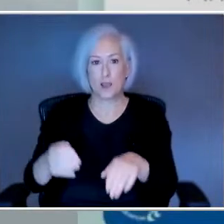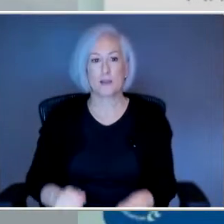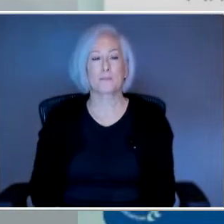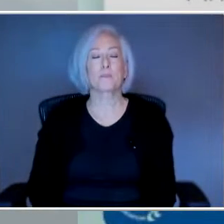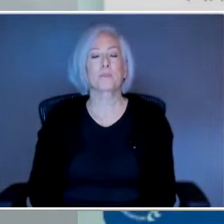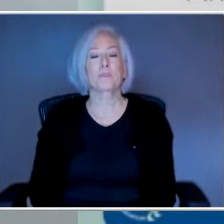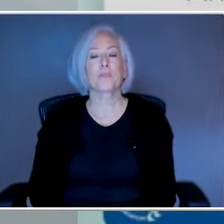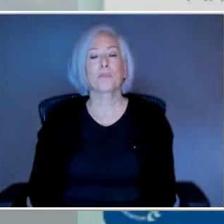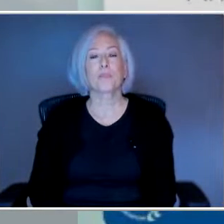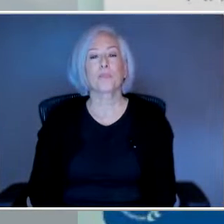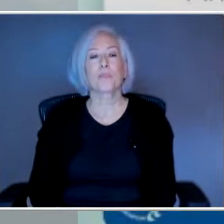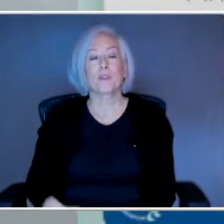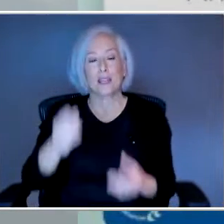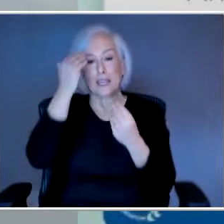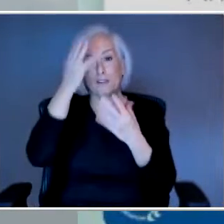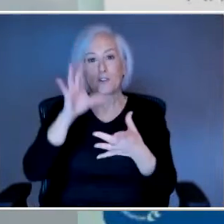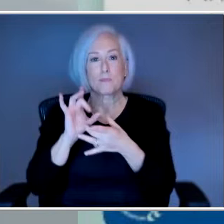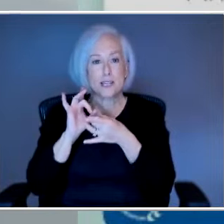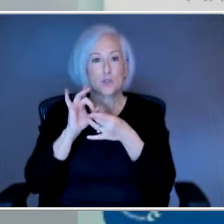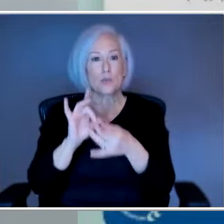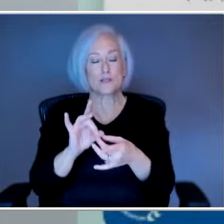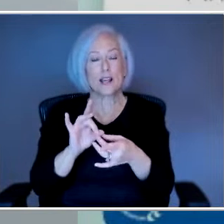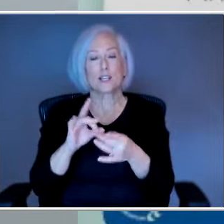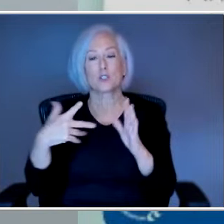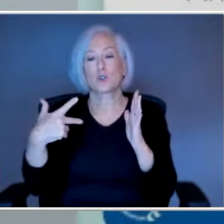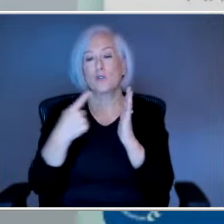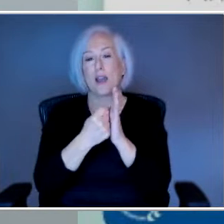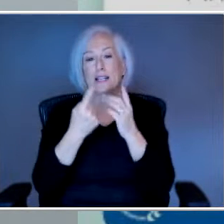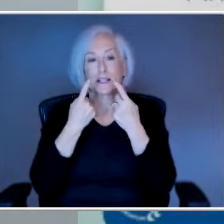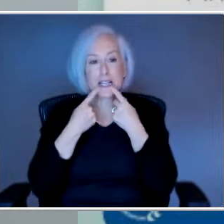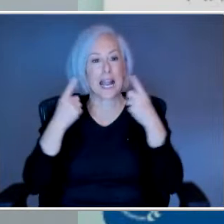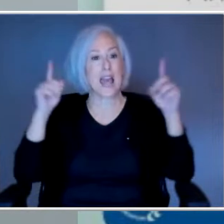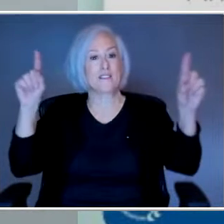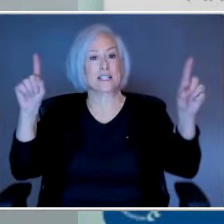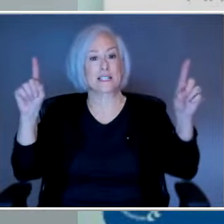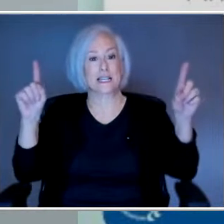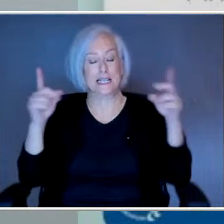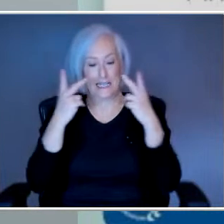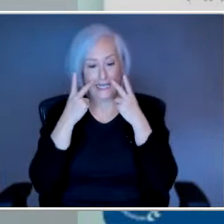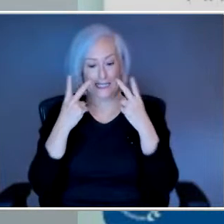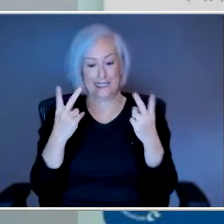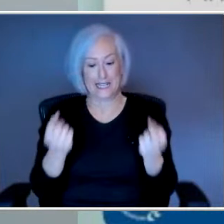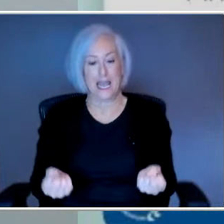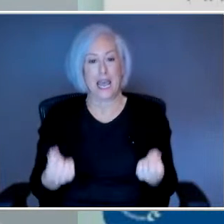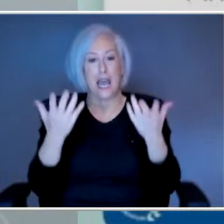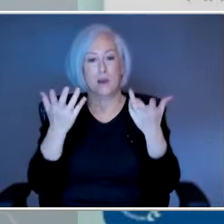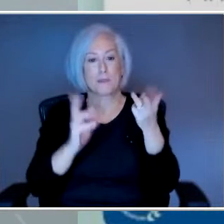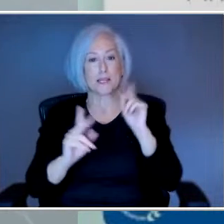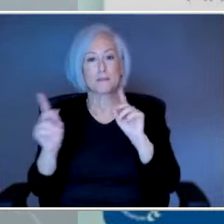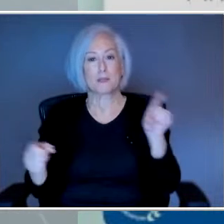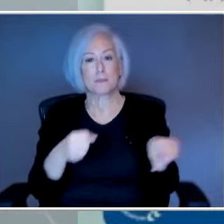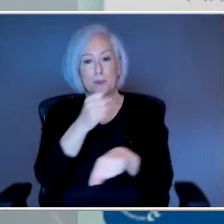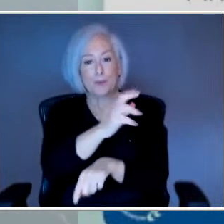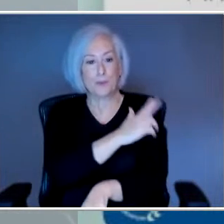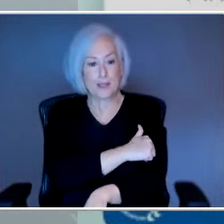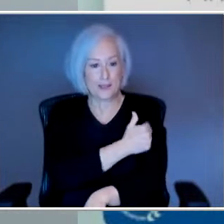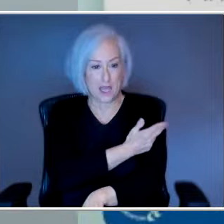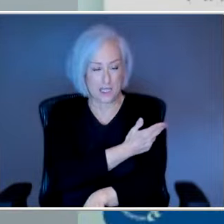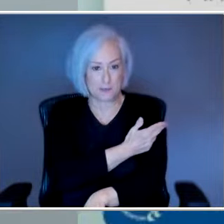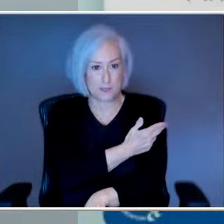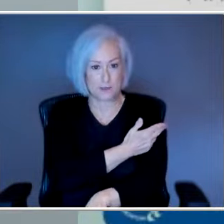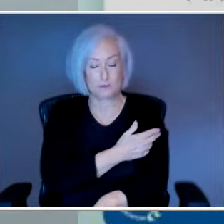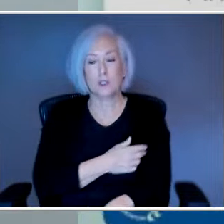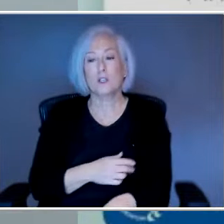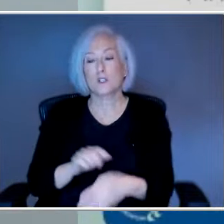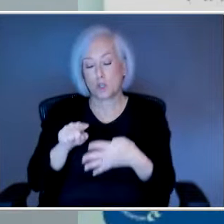on vaccine efficacy. This is looking at hospitalizations. Before we get to hospitalizations, we'll say that in early February,